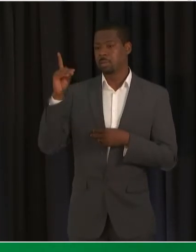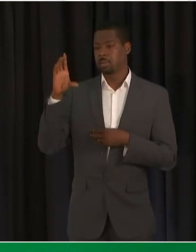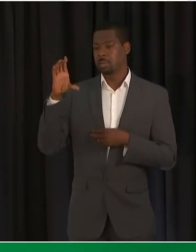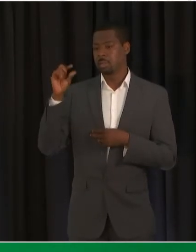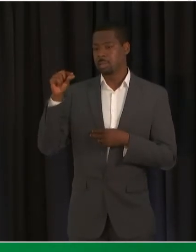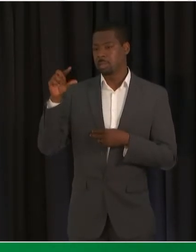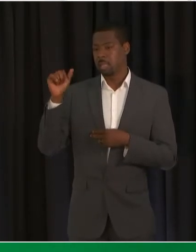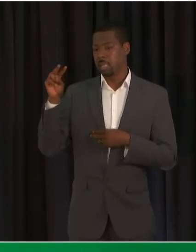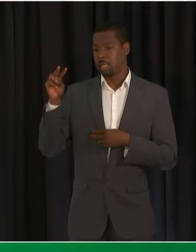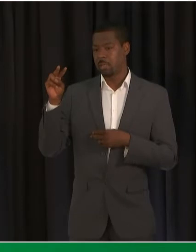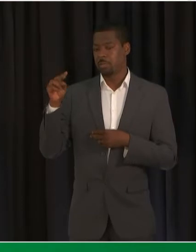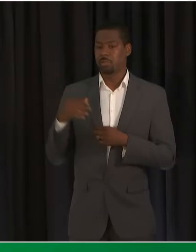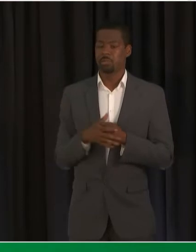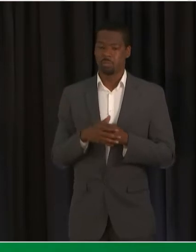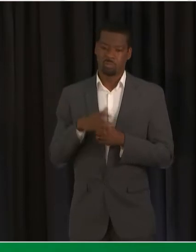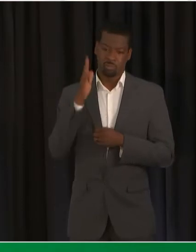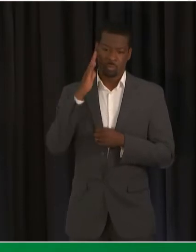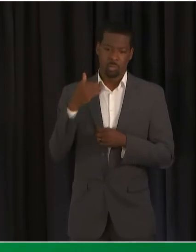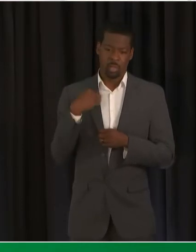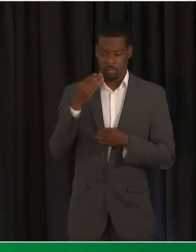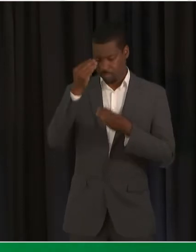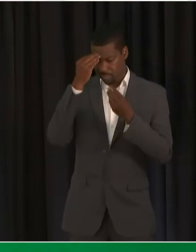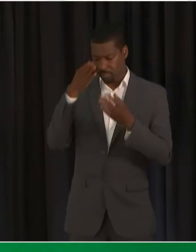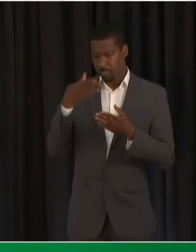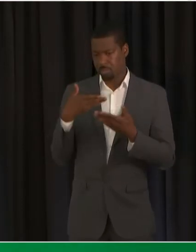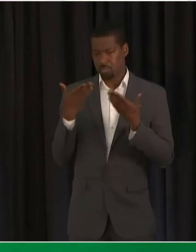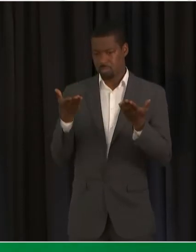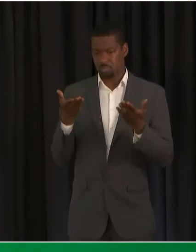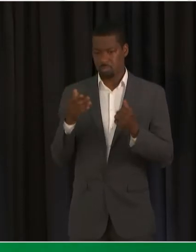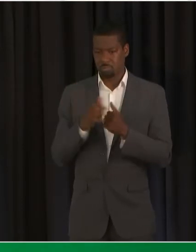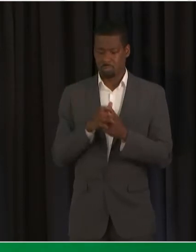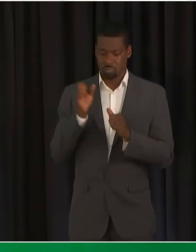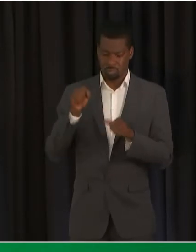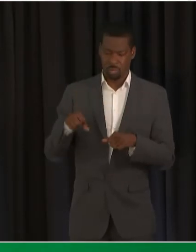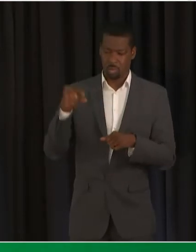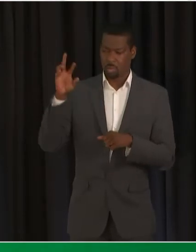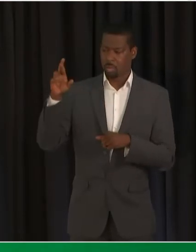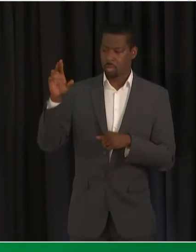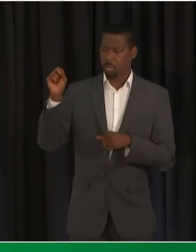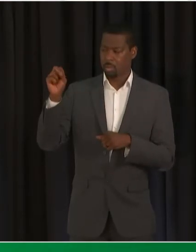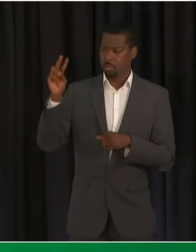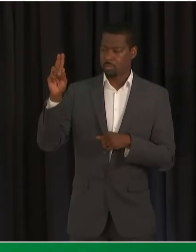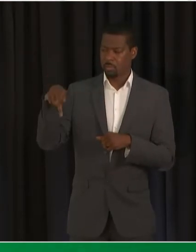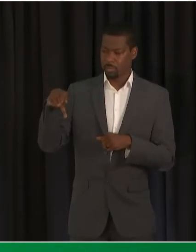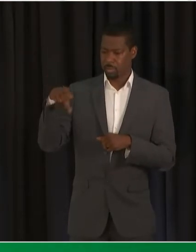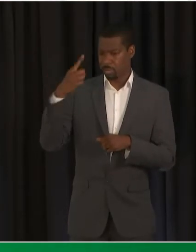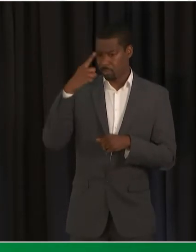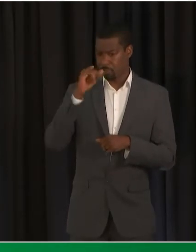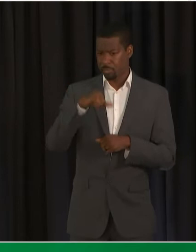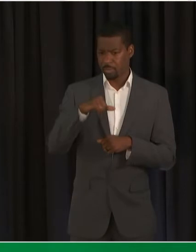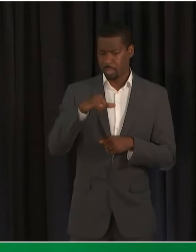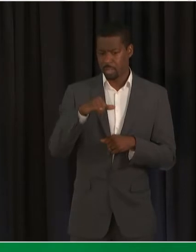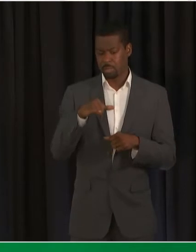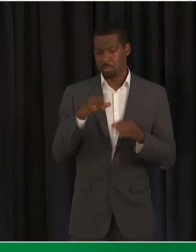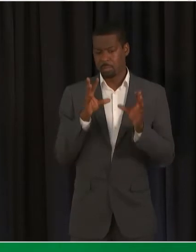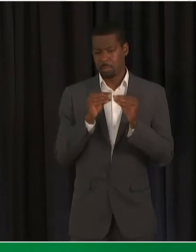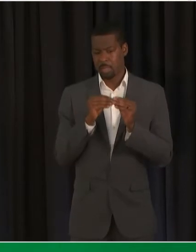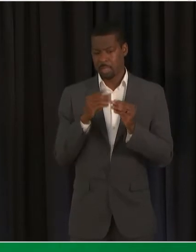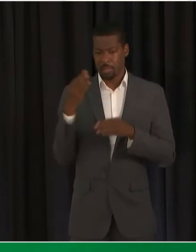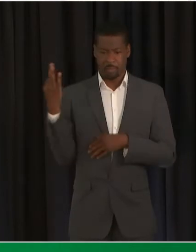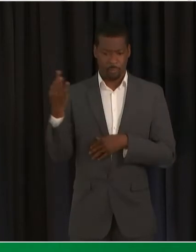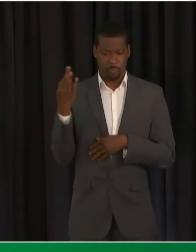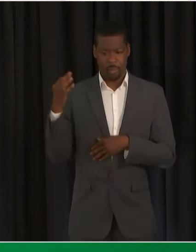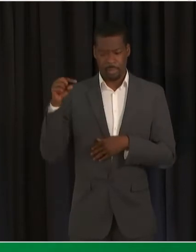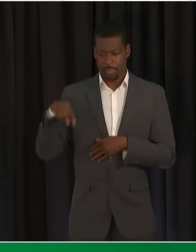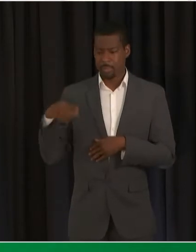abra.dc.gov. They will have information there where you are able to RSVP for this information session. Once again,